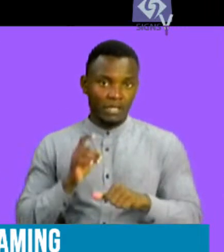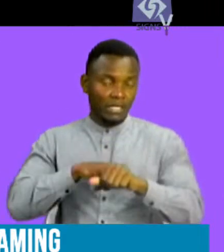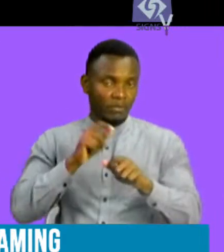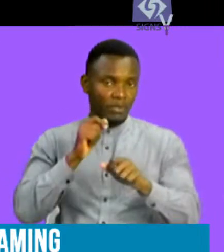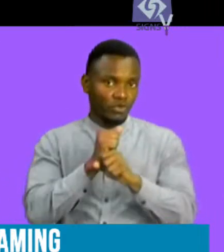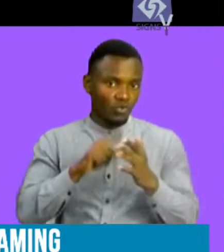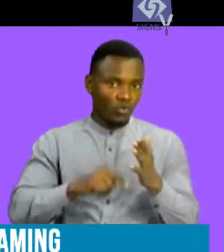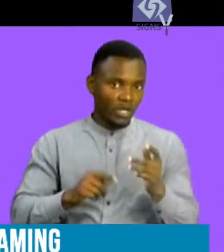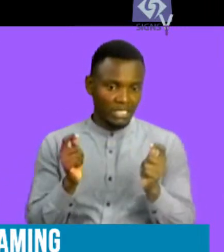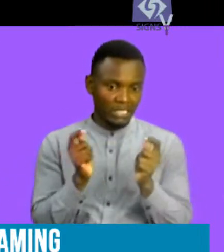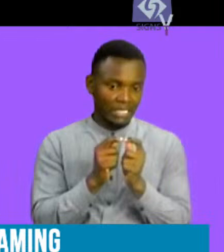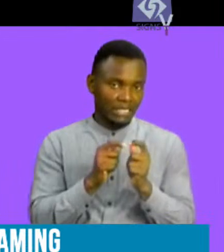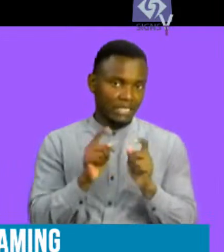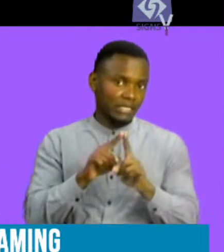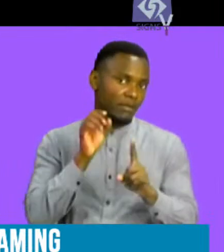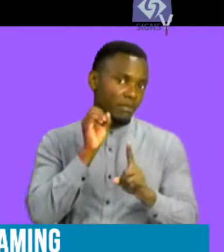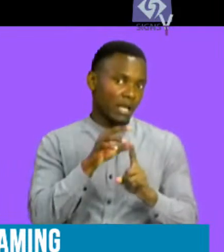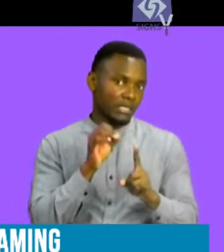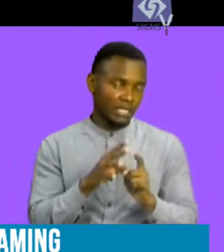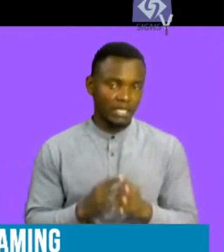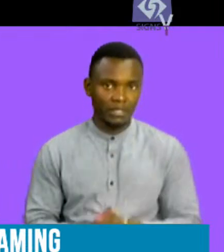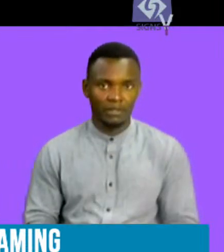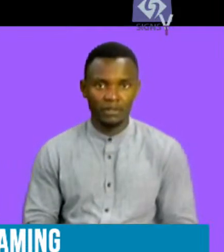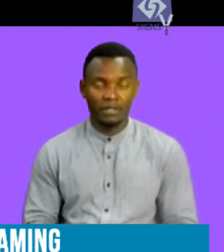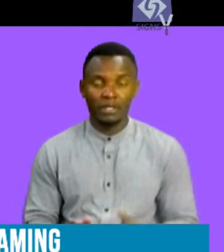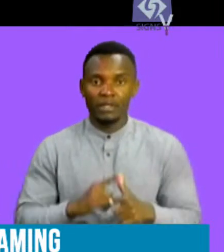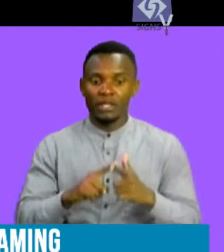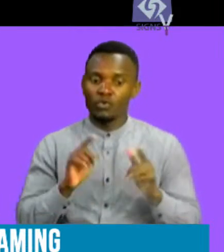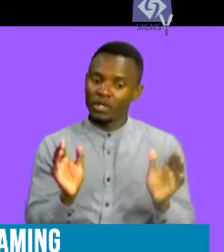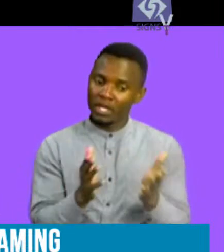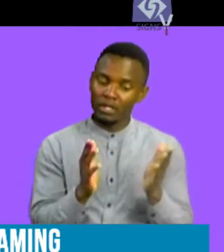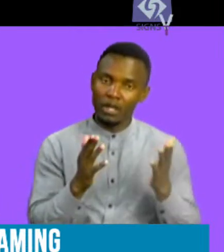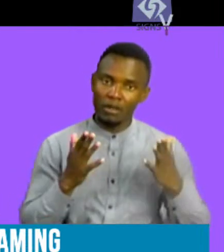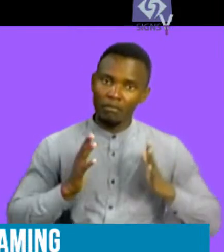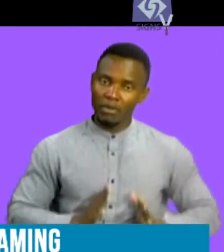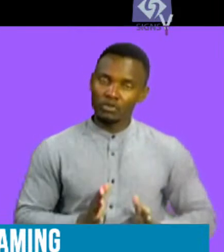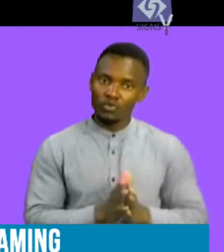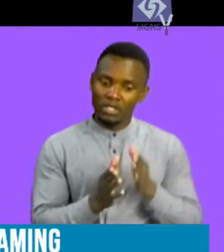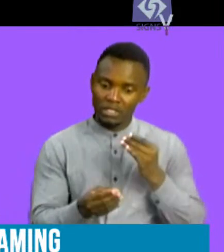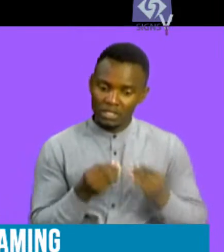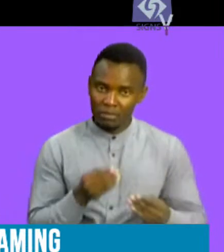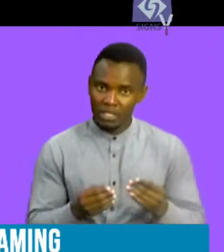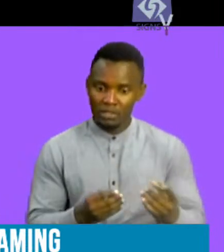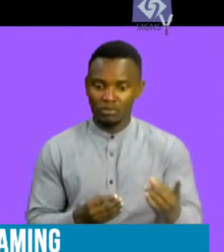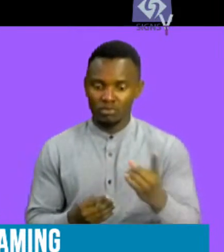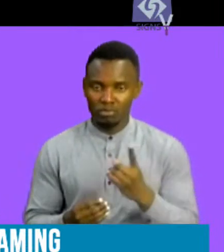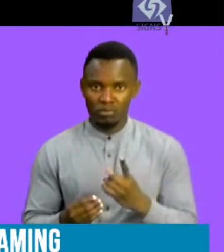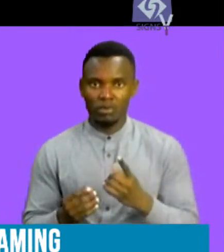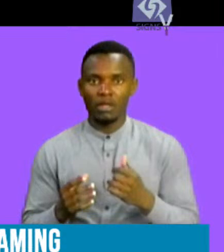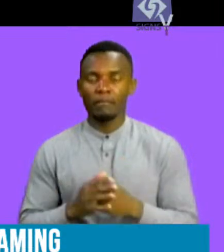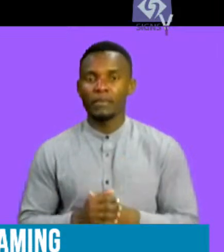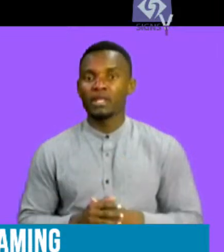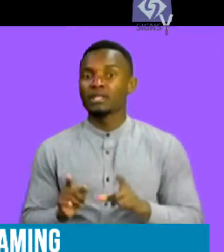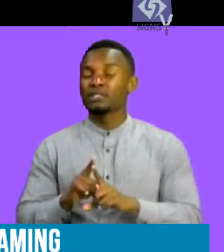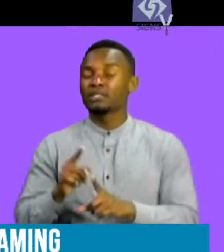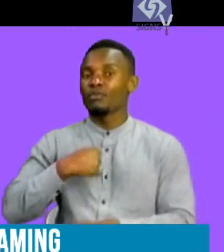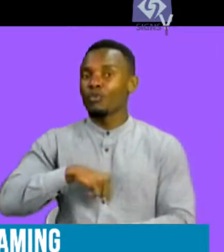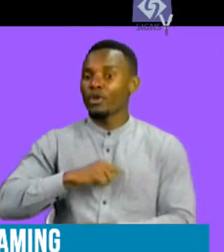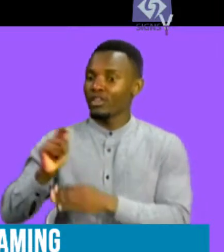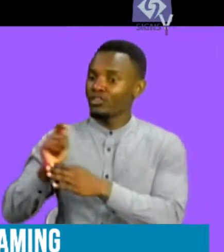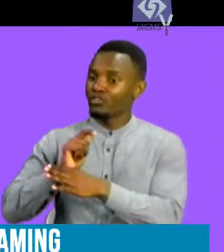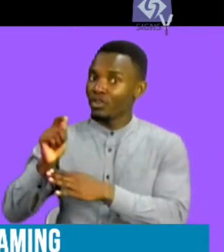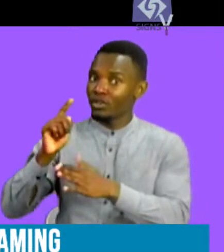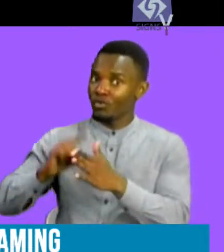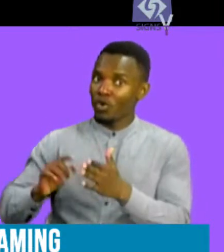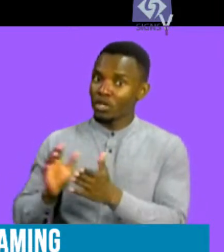encourage these people to come out. Number 3, we have also been able to train community health volunteers. And these are, now we have changed them from